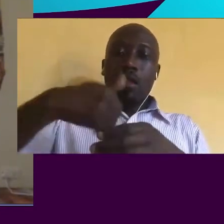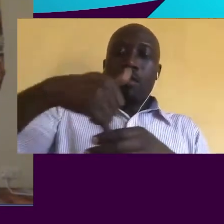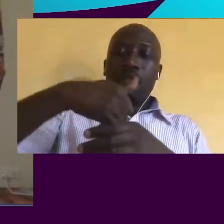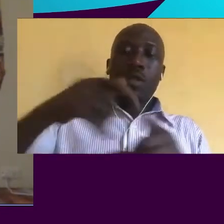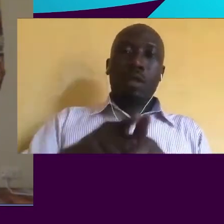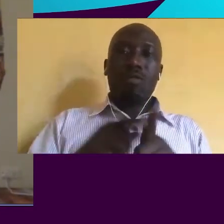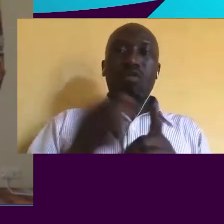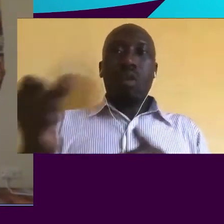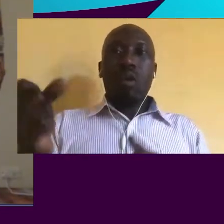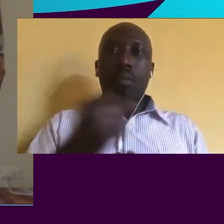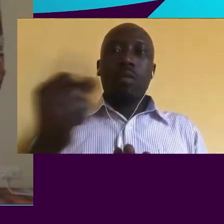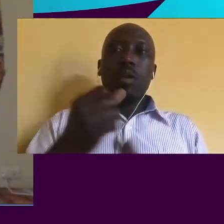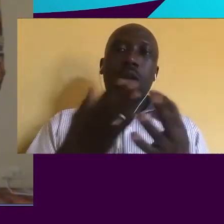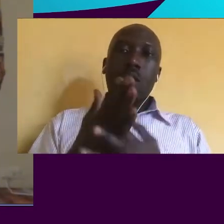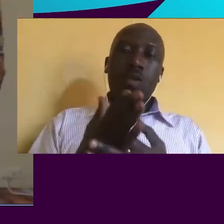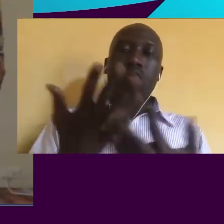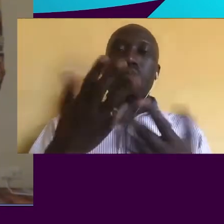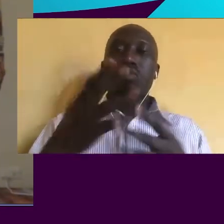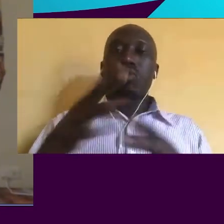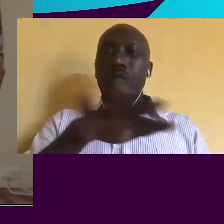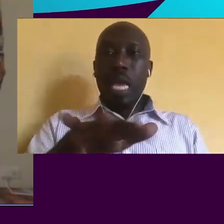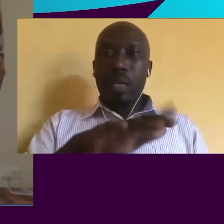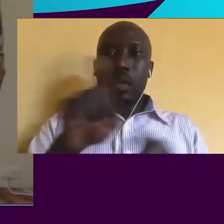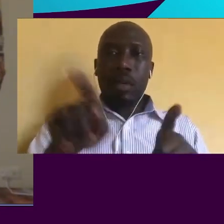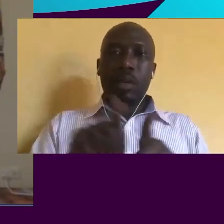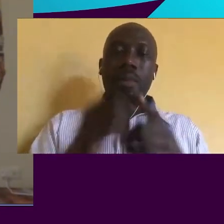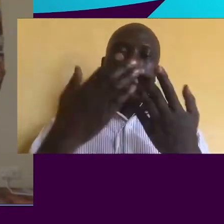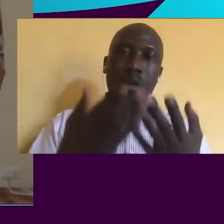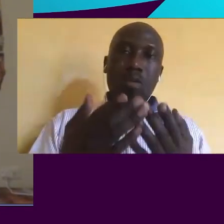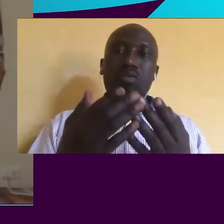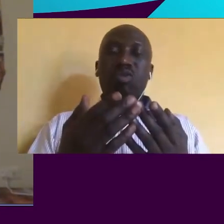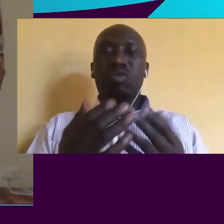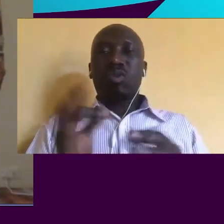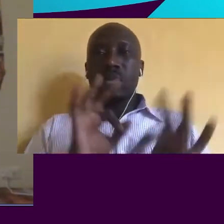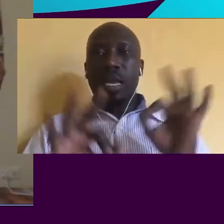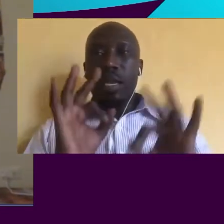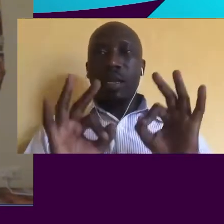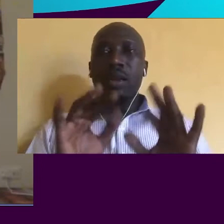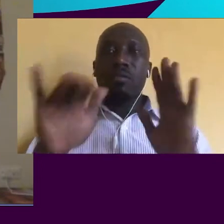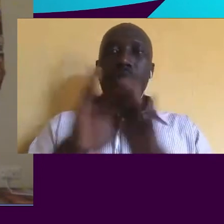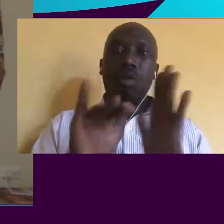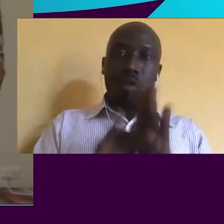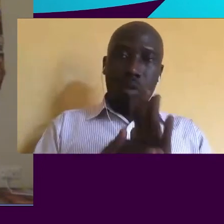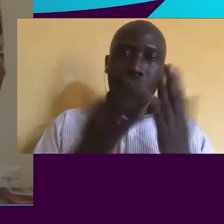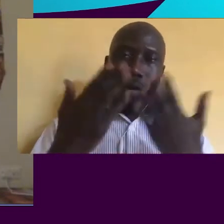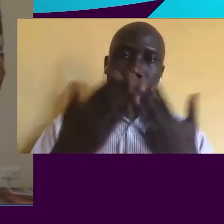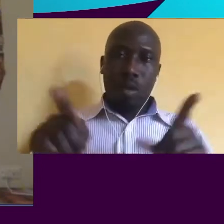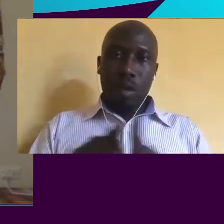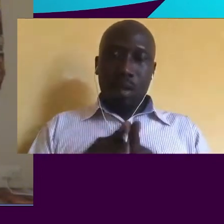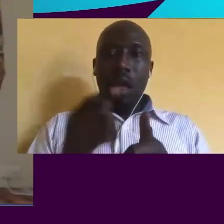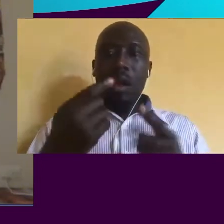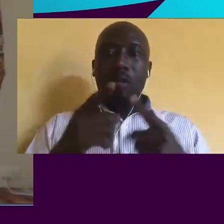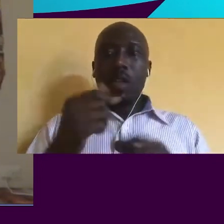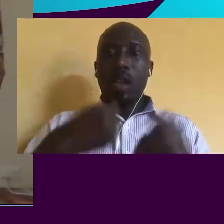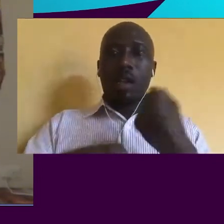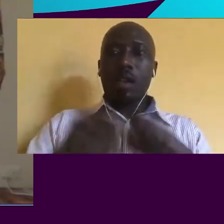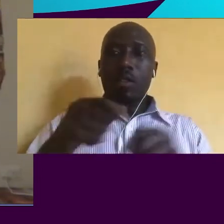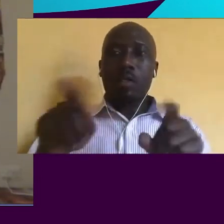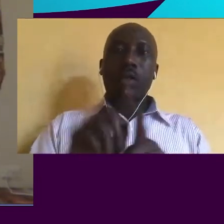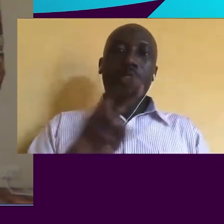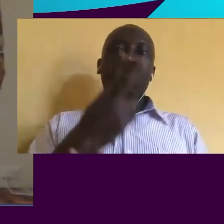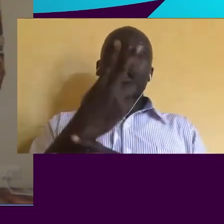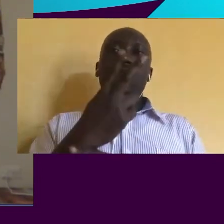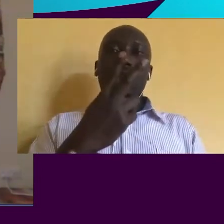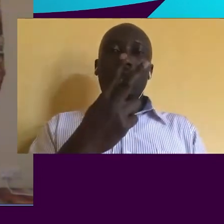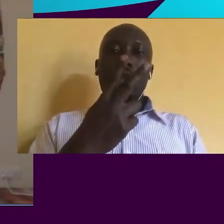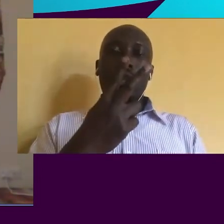safe spaces, through how you're designing your sessions and your activities. The second space is on the sidelines, and